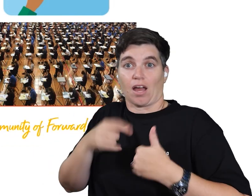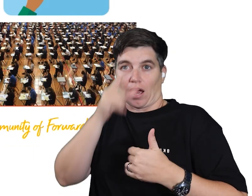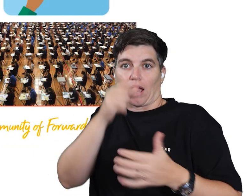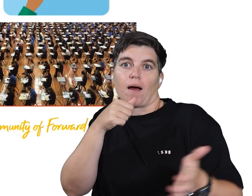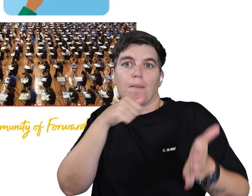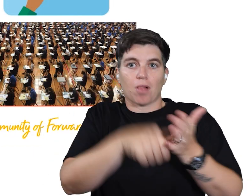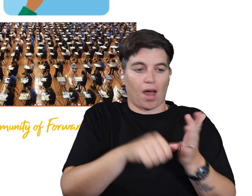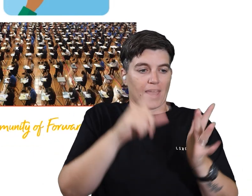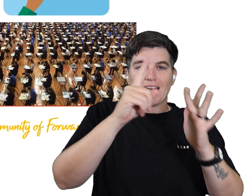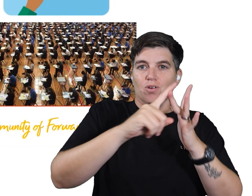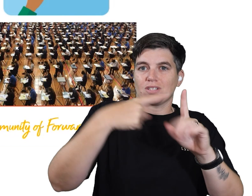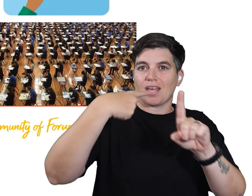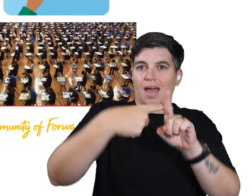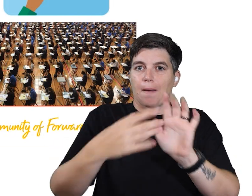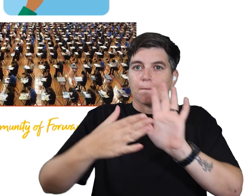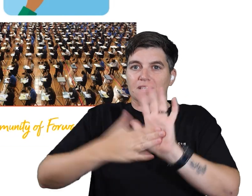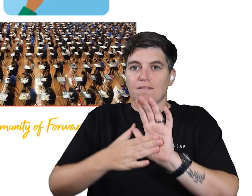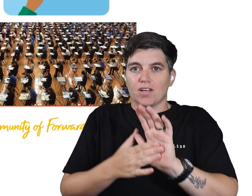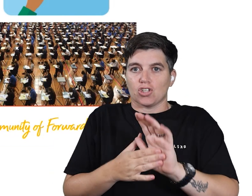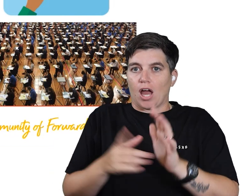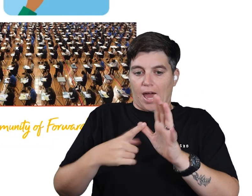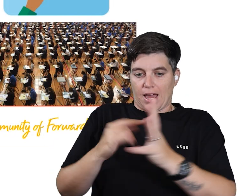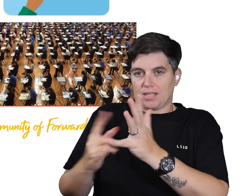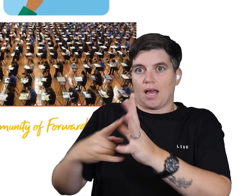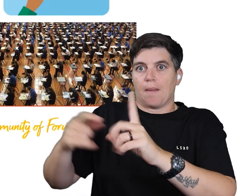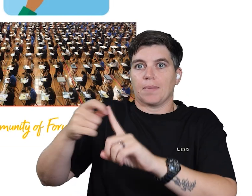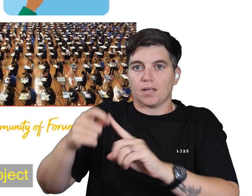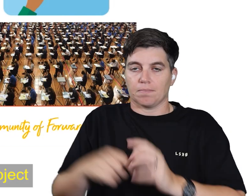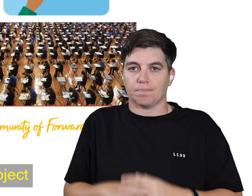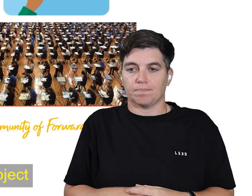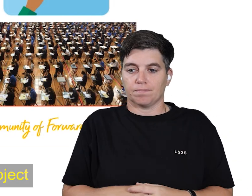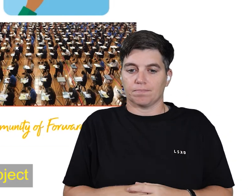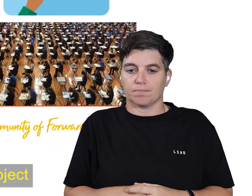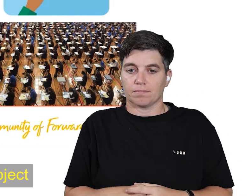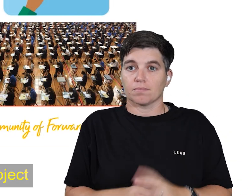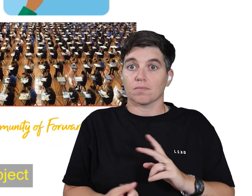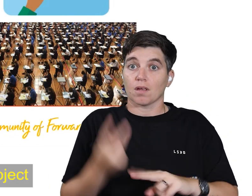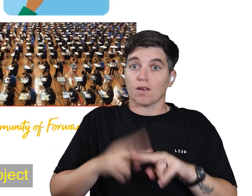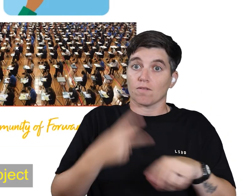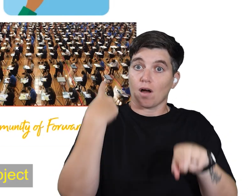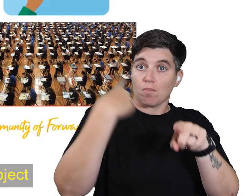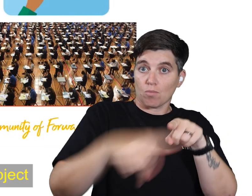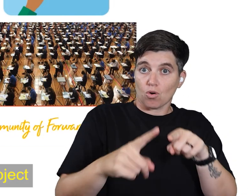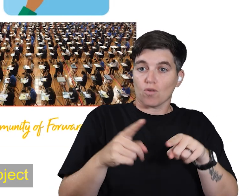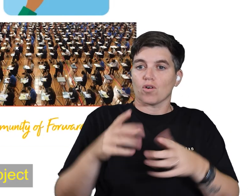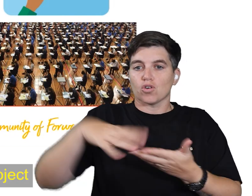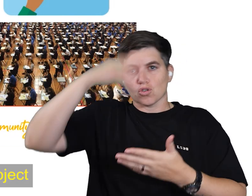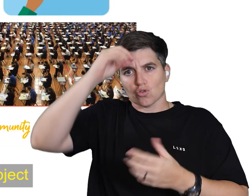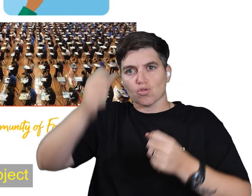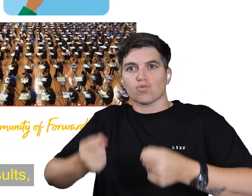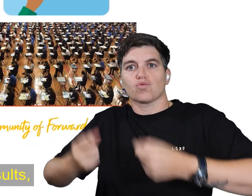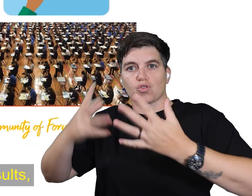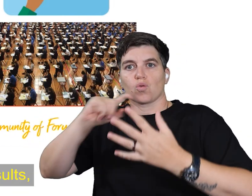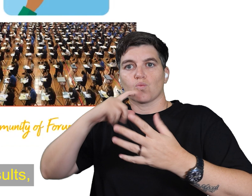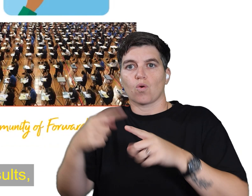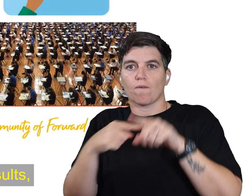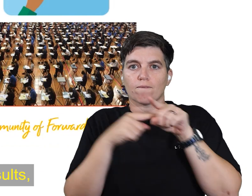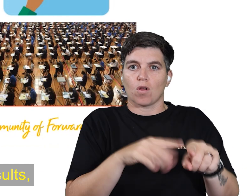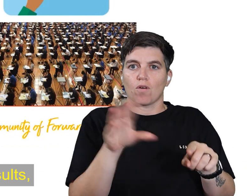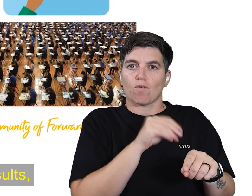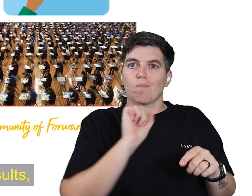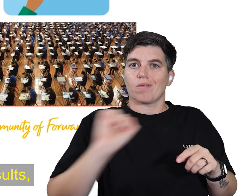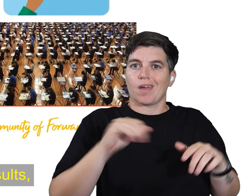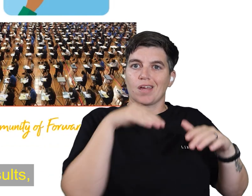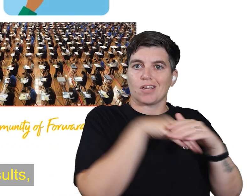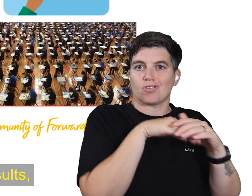apply for illness and misadventure as soon as reasonably possible. If approved, the student's final result in this subject will be calculated